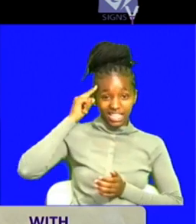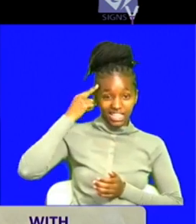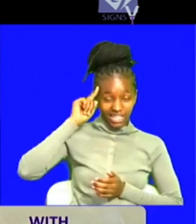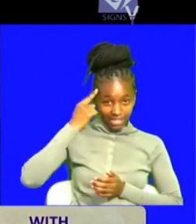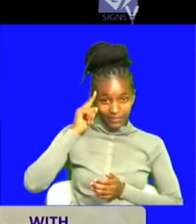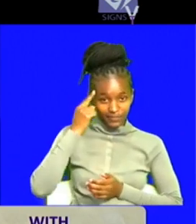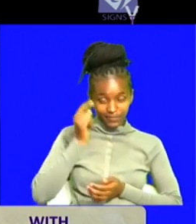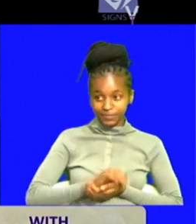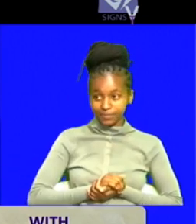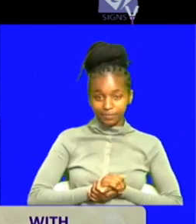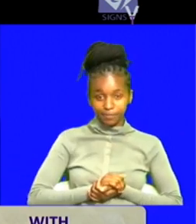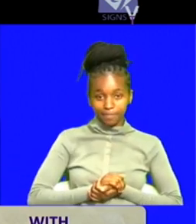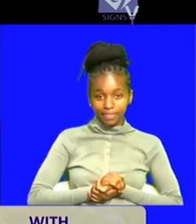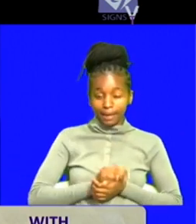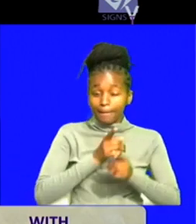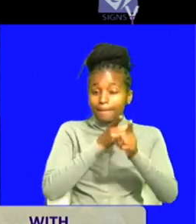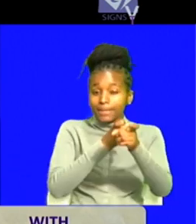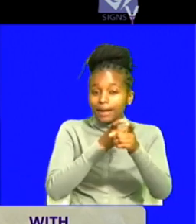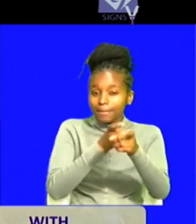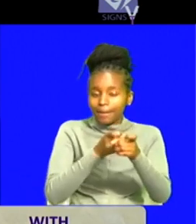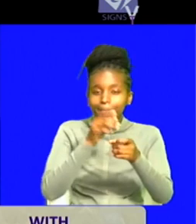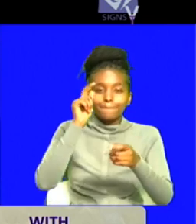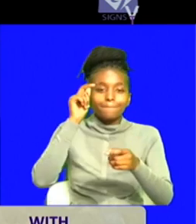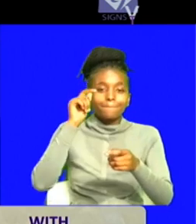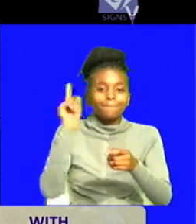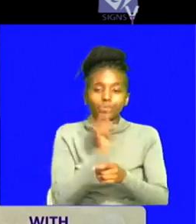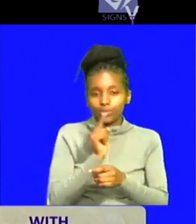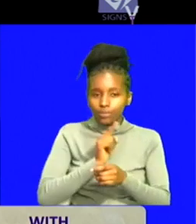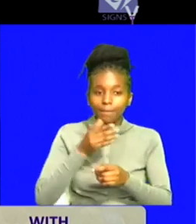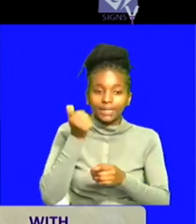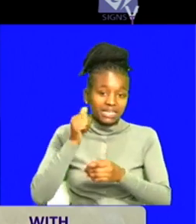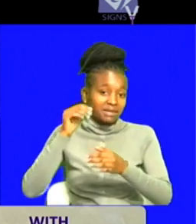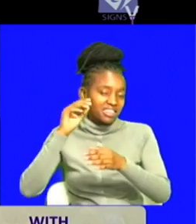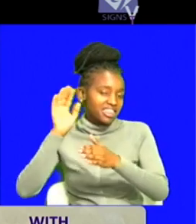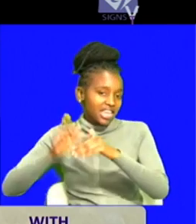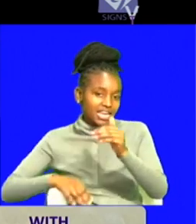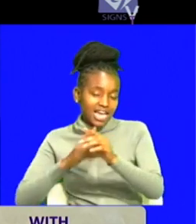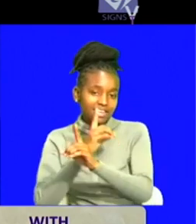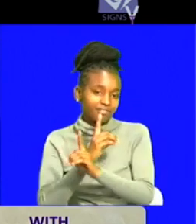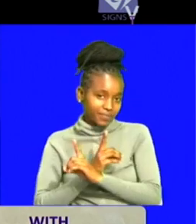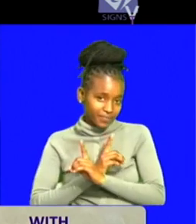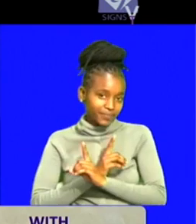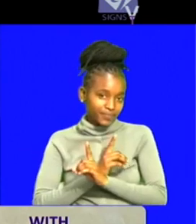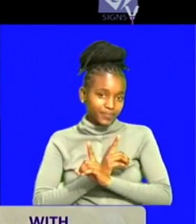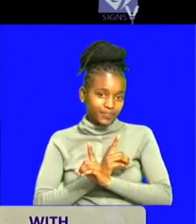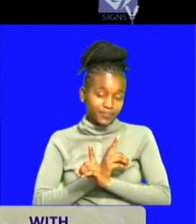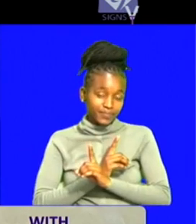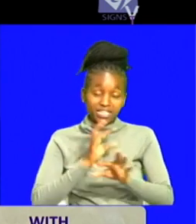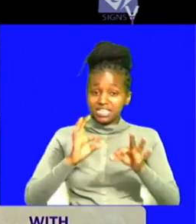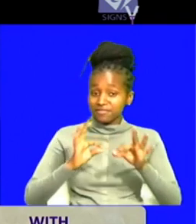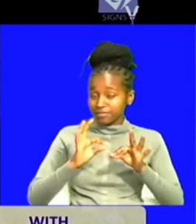their attacking is more dominant than their defense. Yes. So if